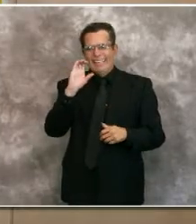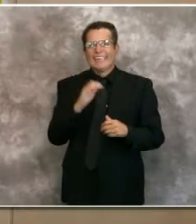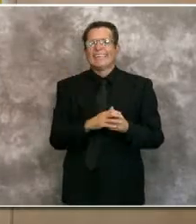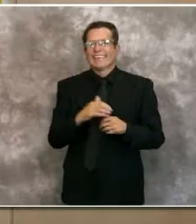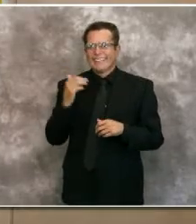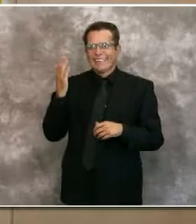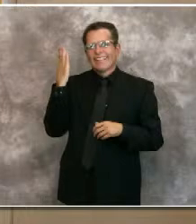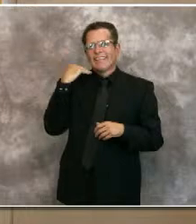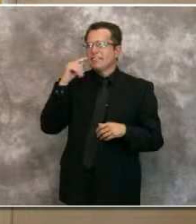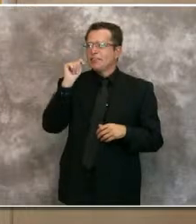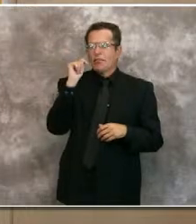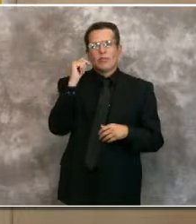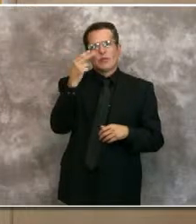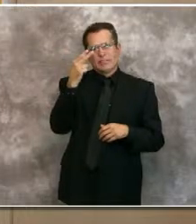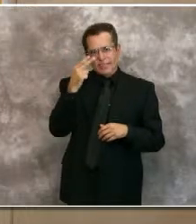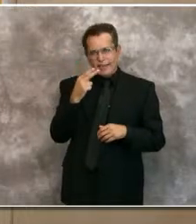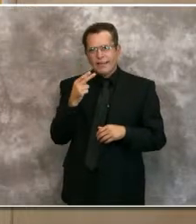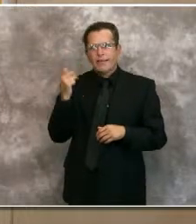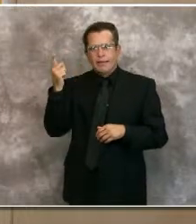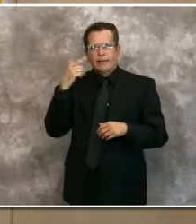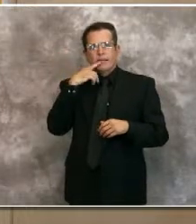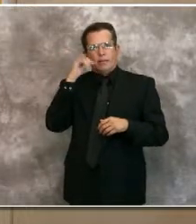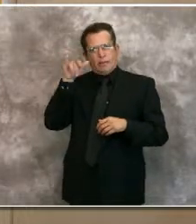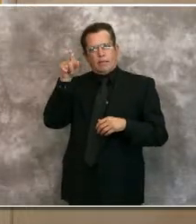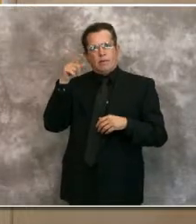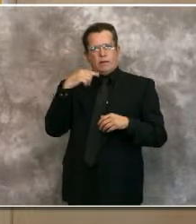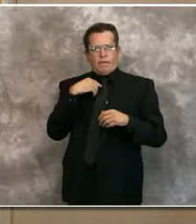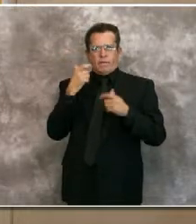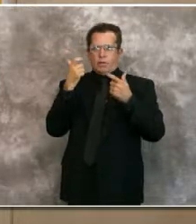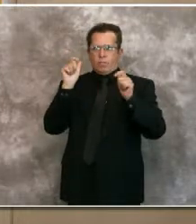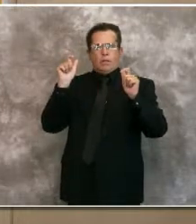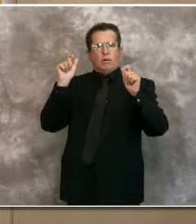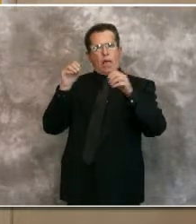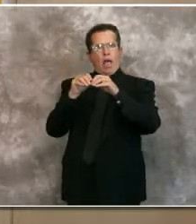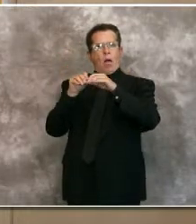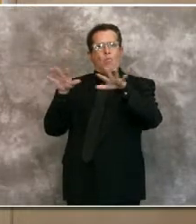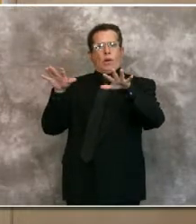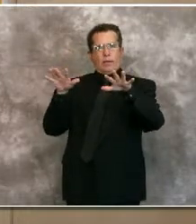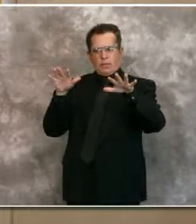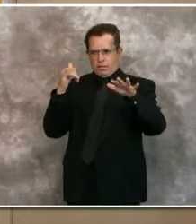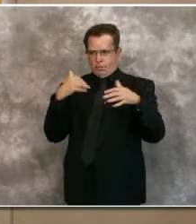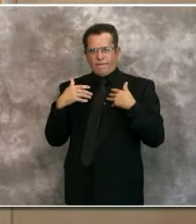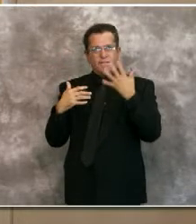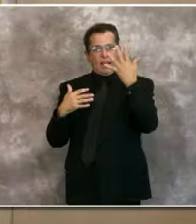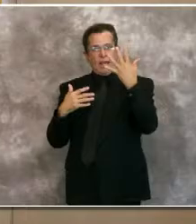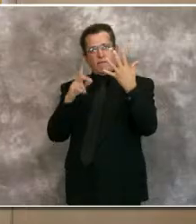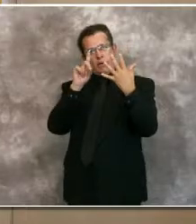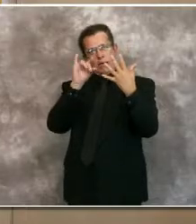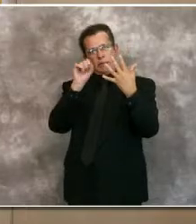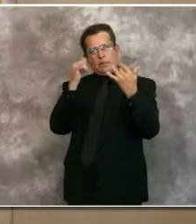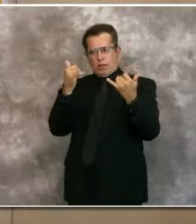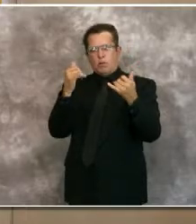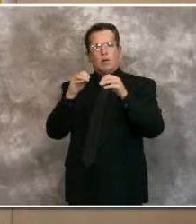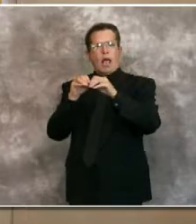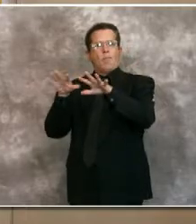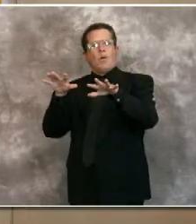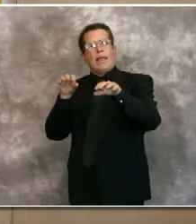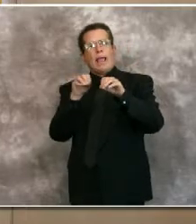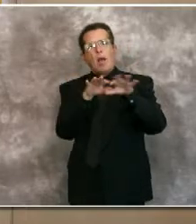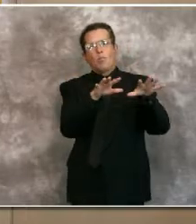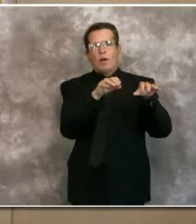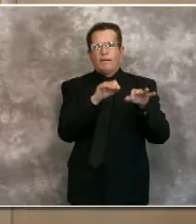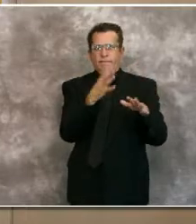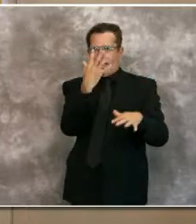huge deal about a community outbreak trigger, even calling an unscheduled briefing. Now we've had 5 straight days of community outbreaks.